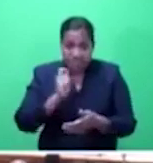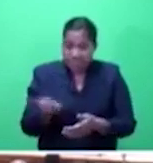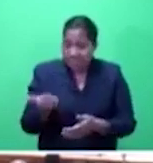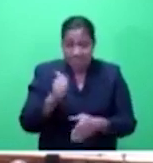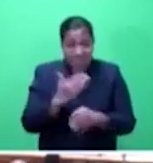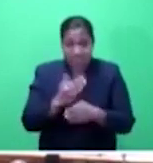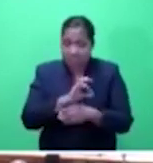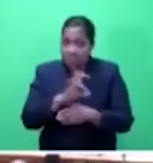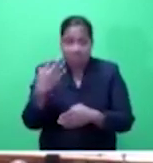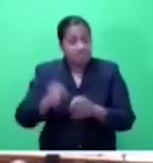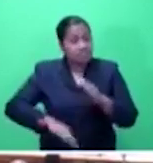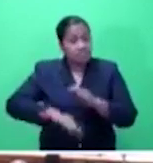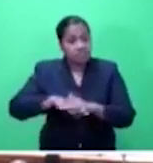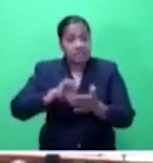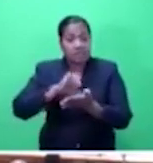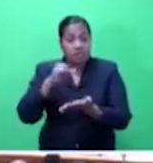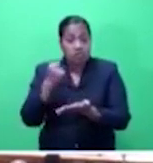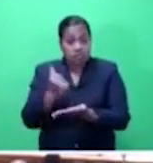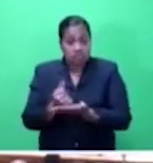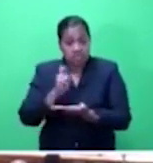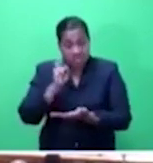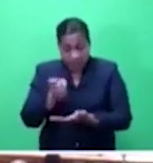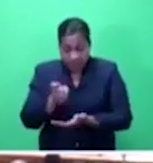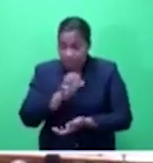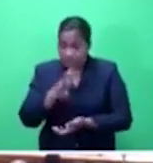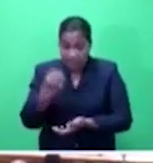this full amount available,